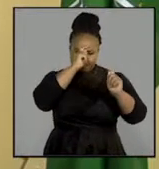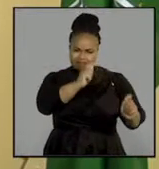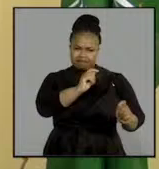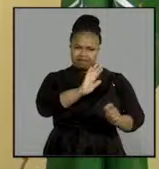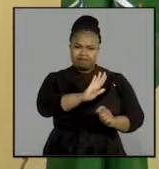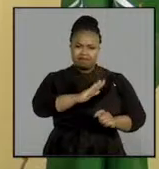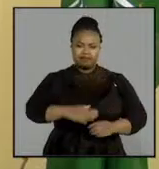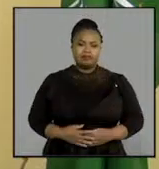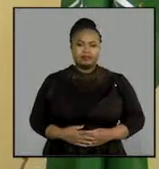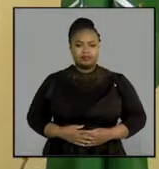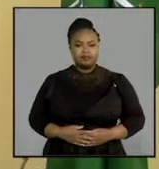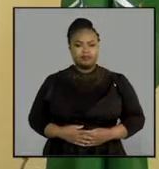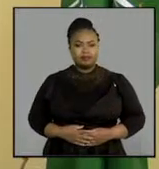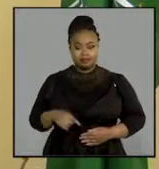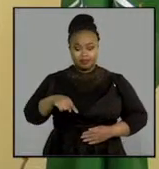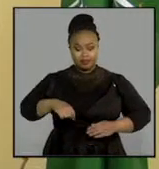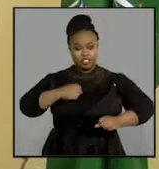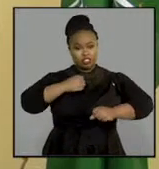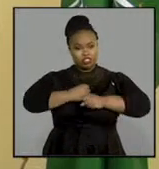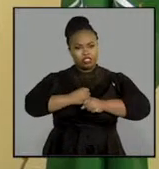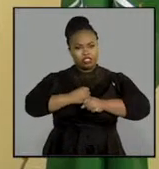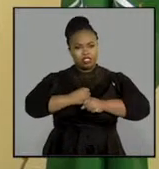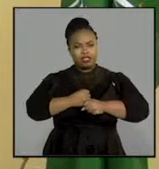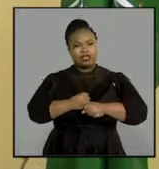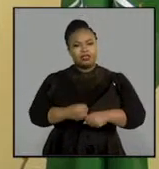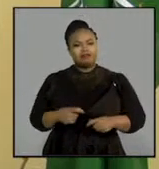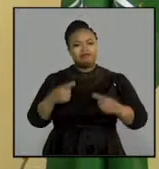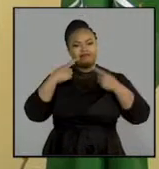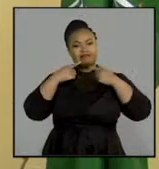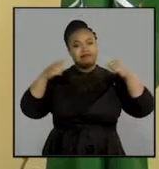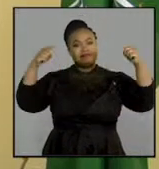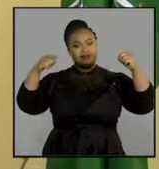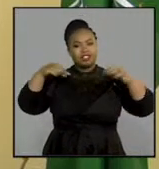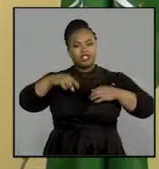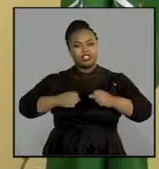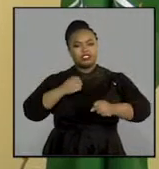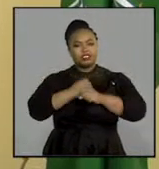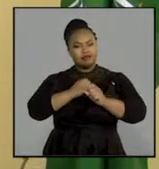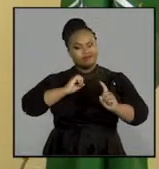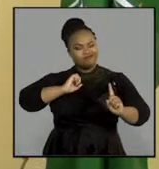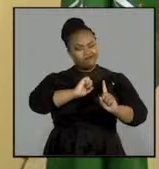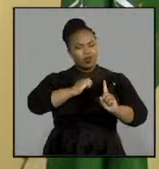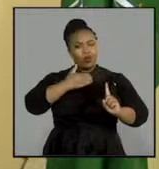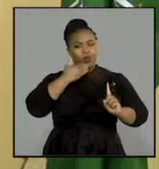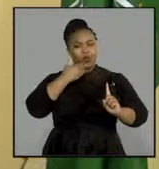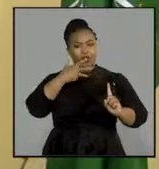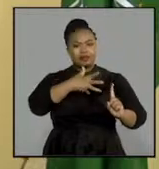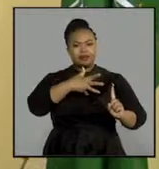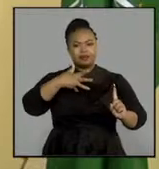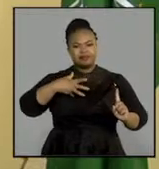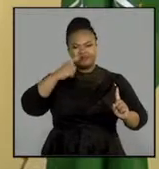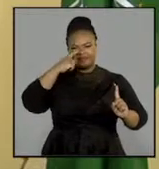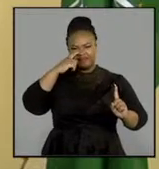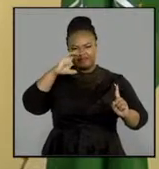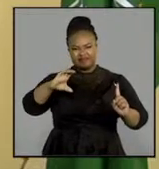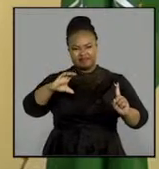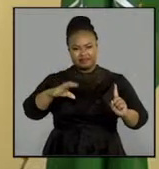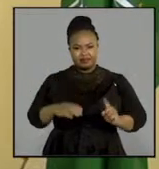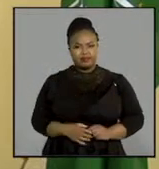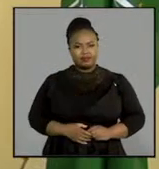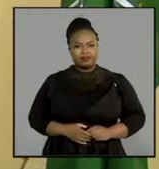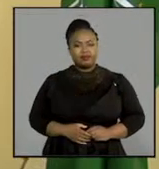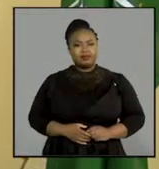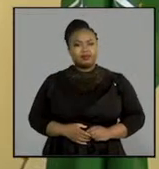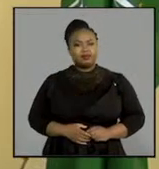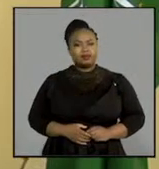We have declared 2021 as the year of Charlotte Mannya Maxeke, a